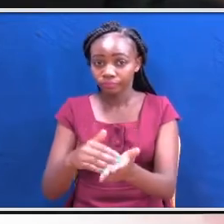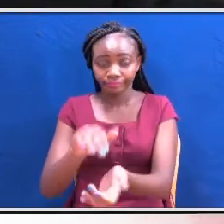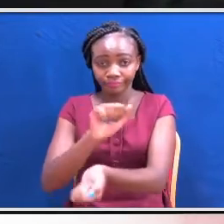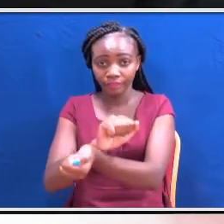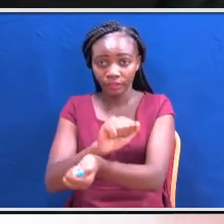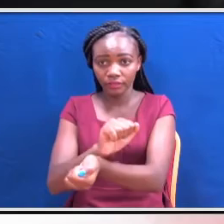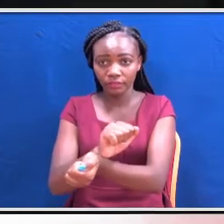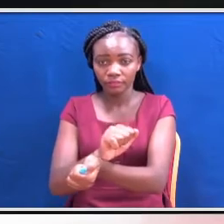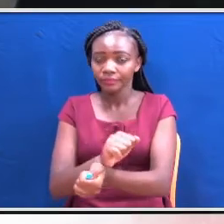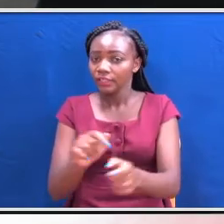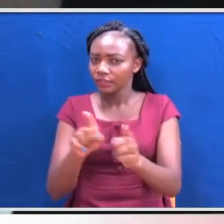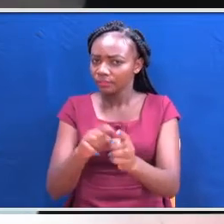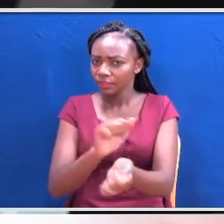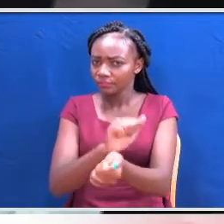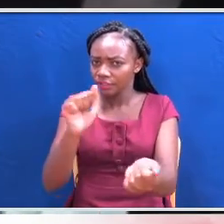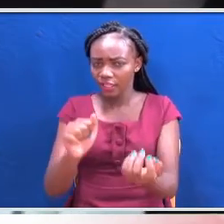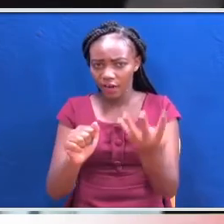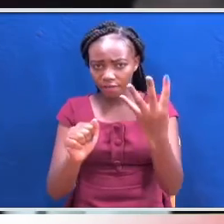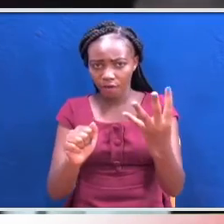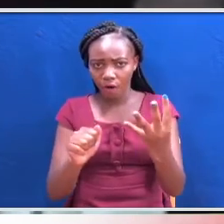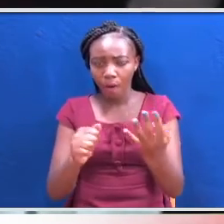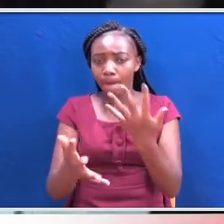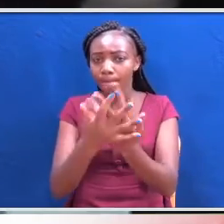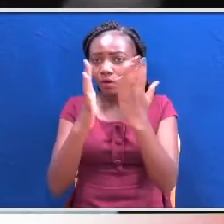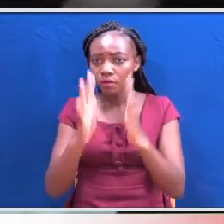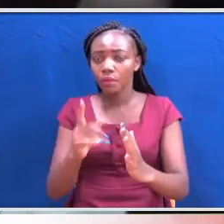4,000 prisoners facing death sentences.